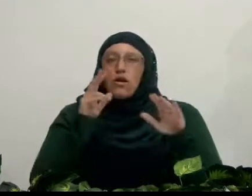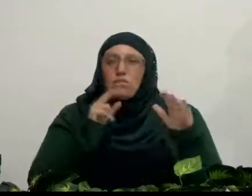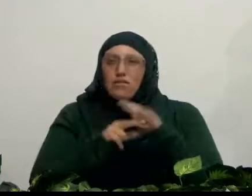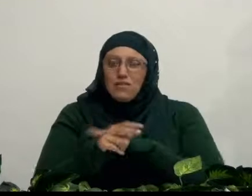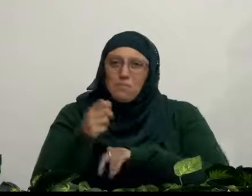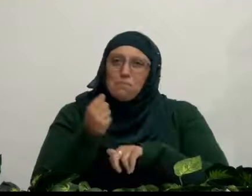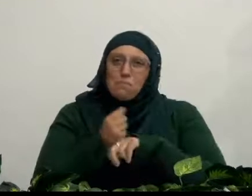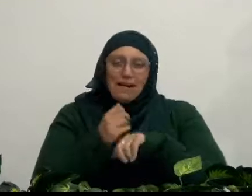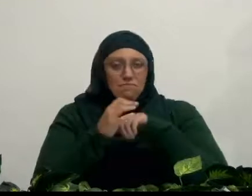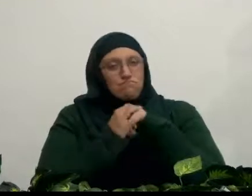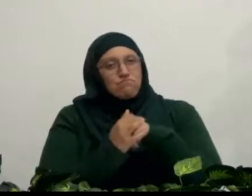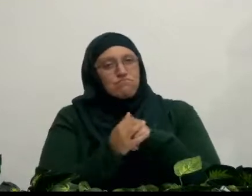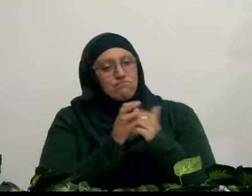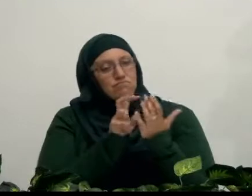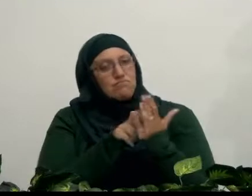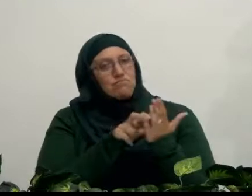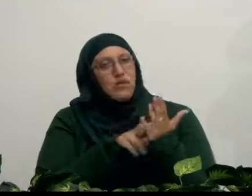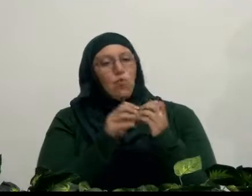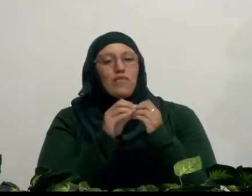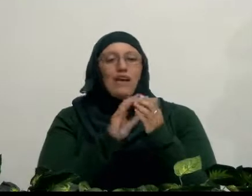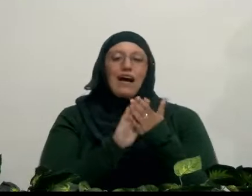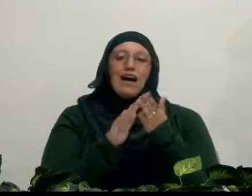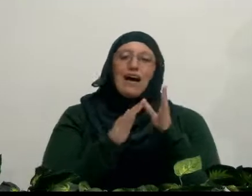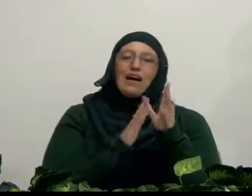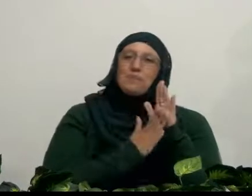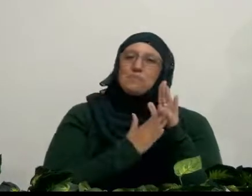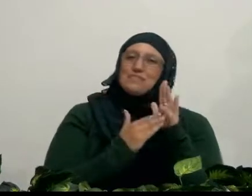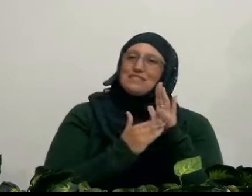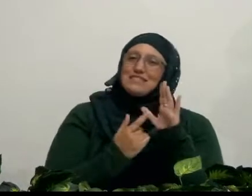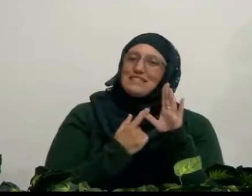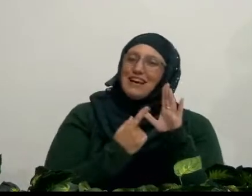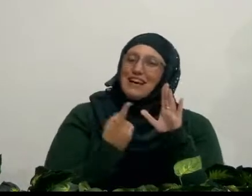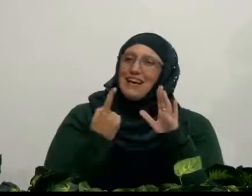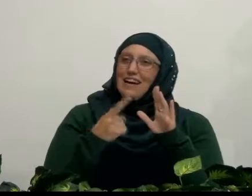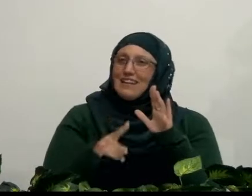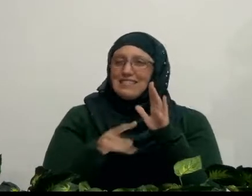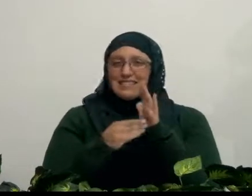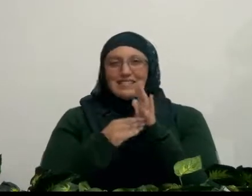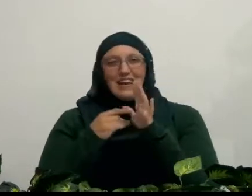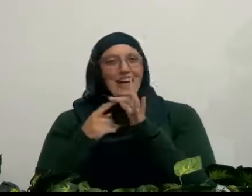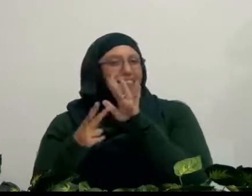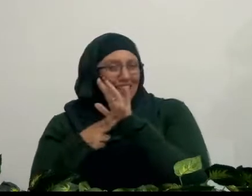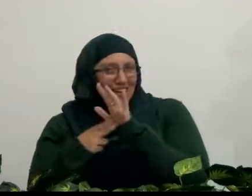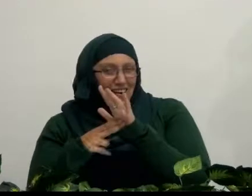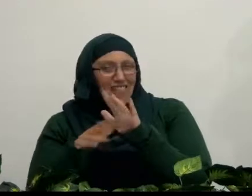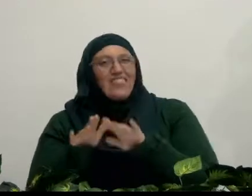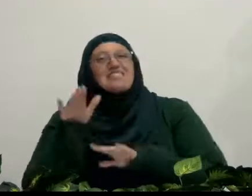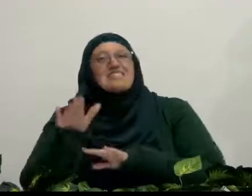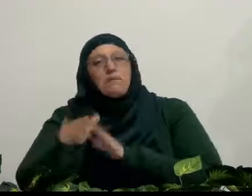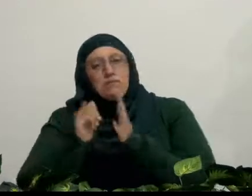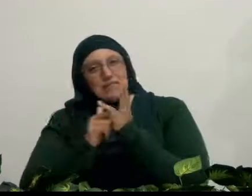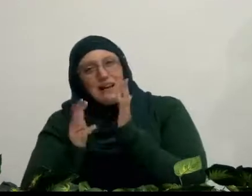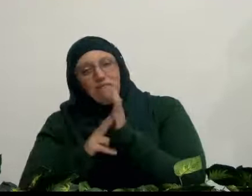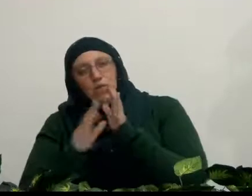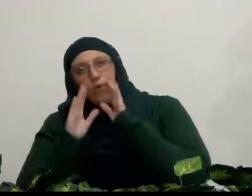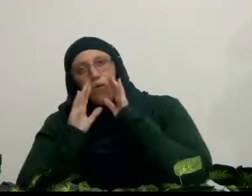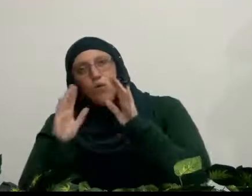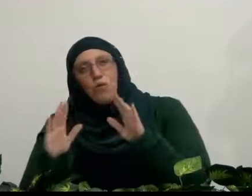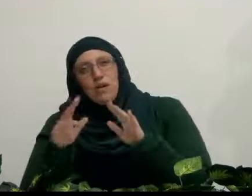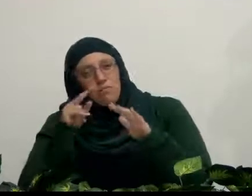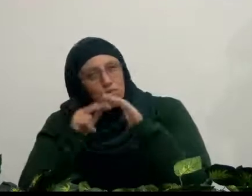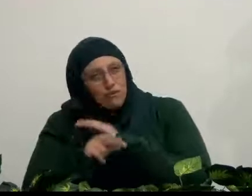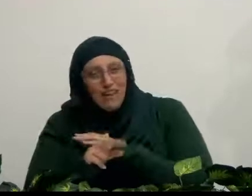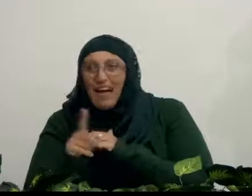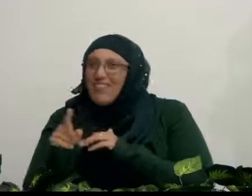fraternity contract between Hamza and Zayd, the step son of the Holy Prophet. And then at that